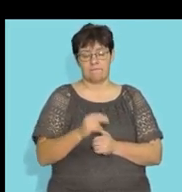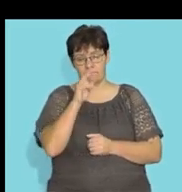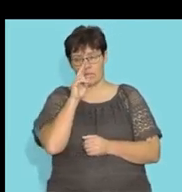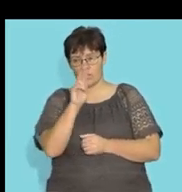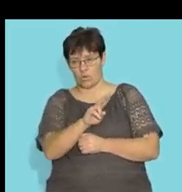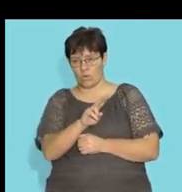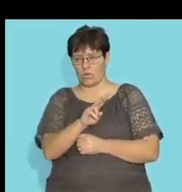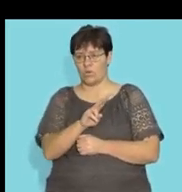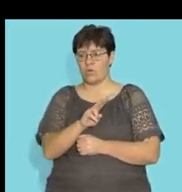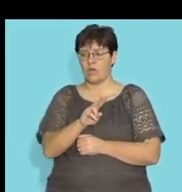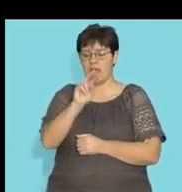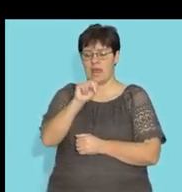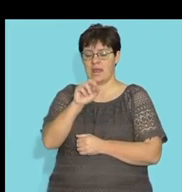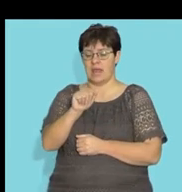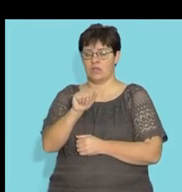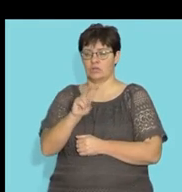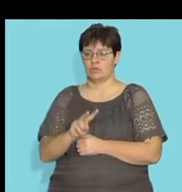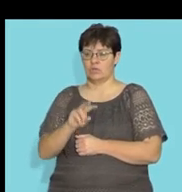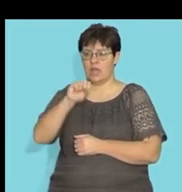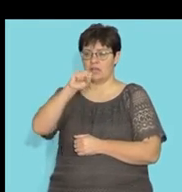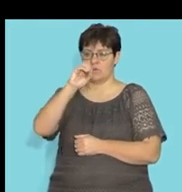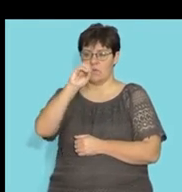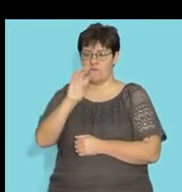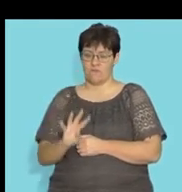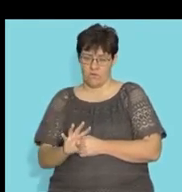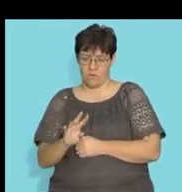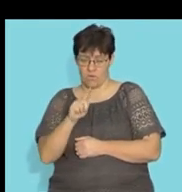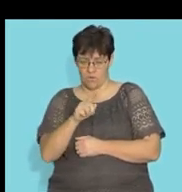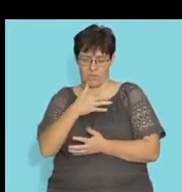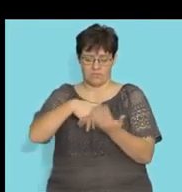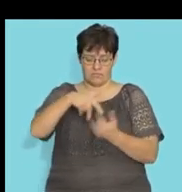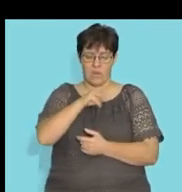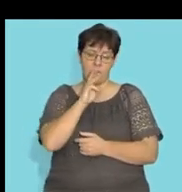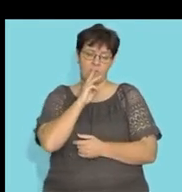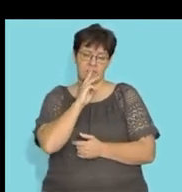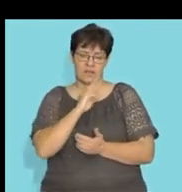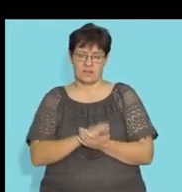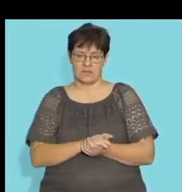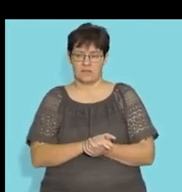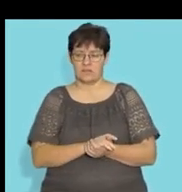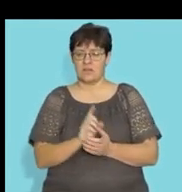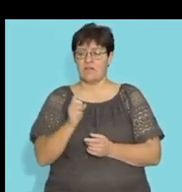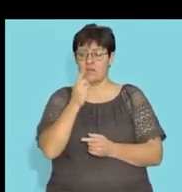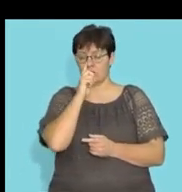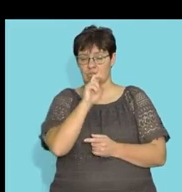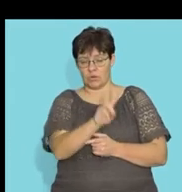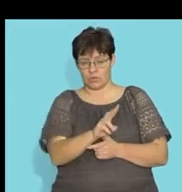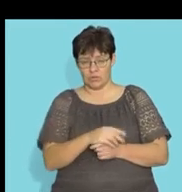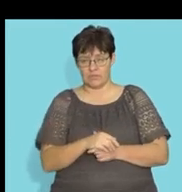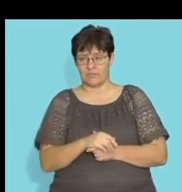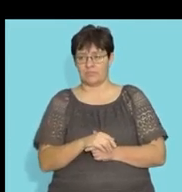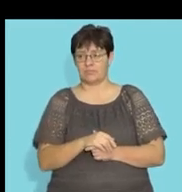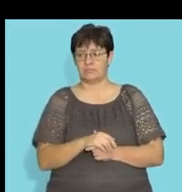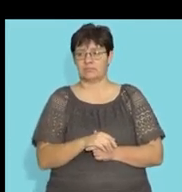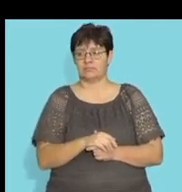When we look at sodium sulfate, with sodium sulfate, when that dissolves in water, the first thing that we will look